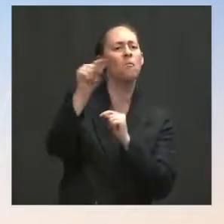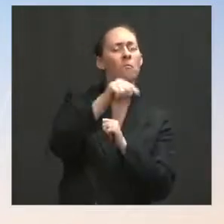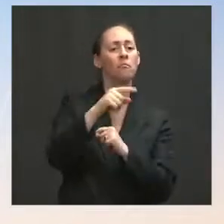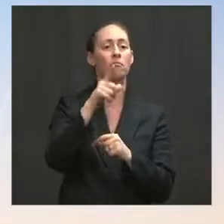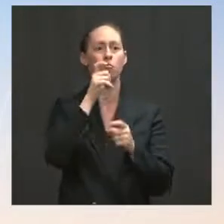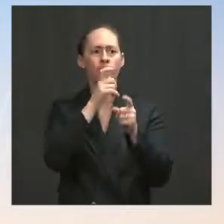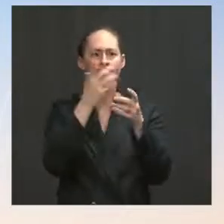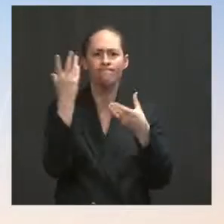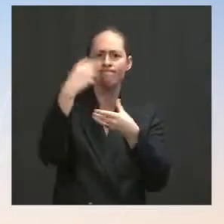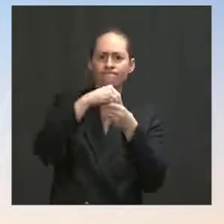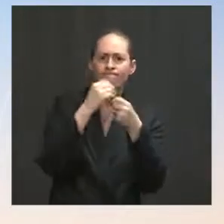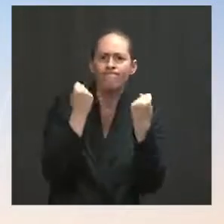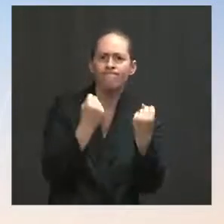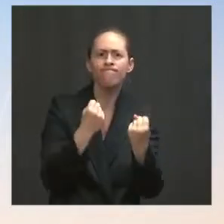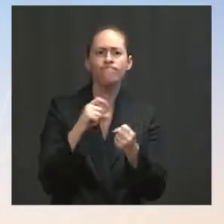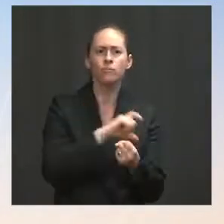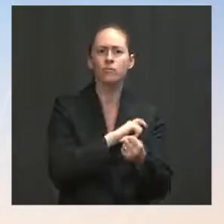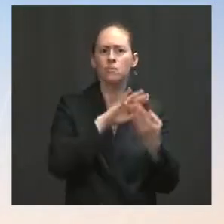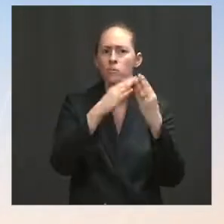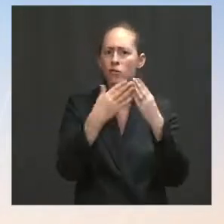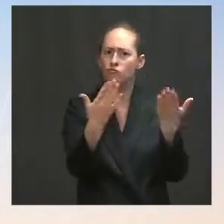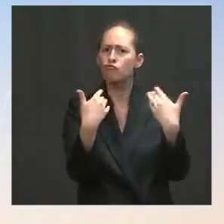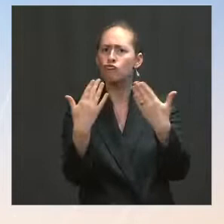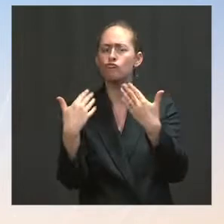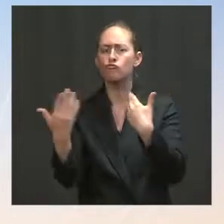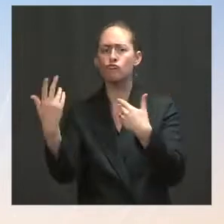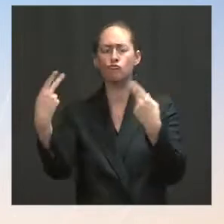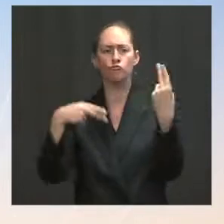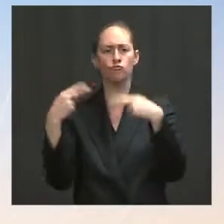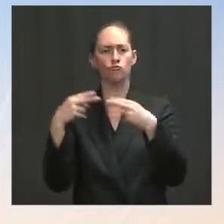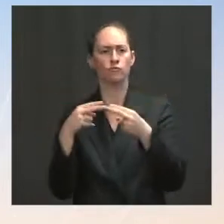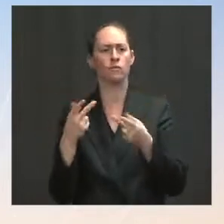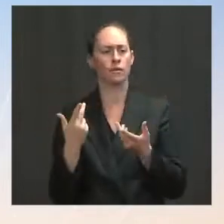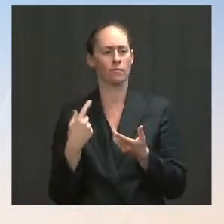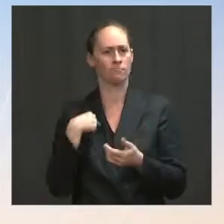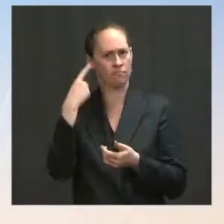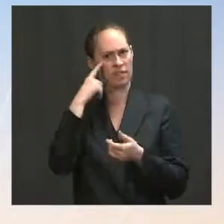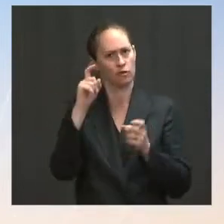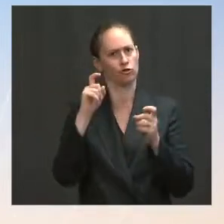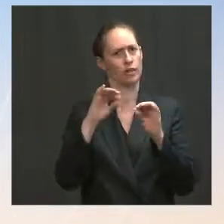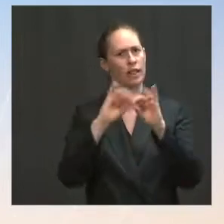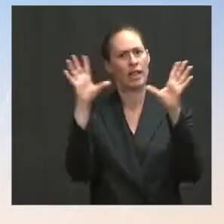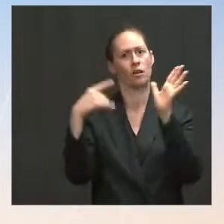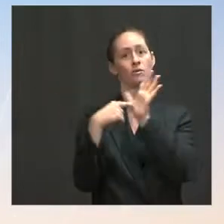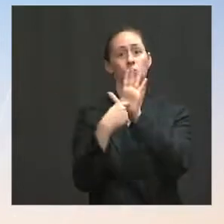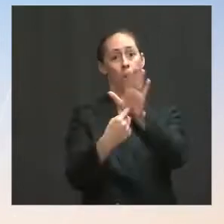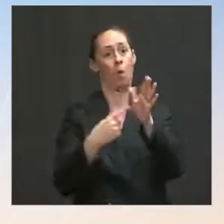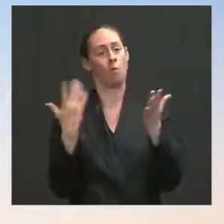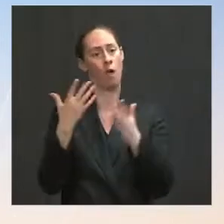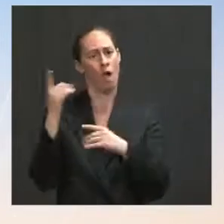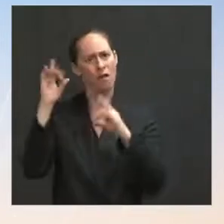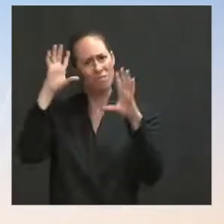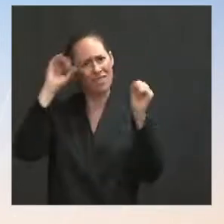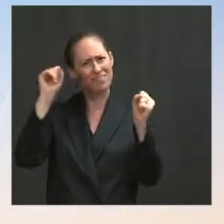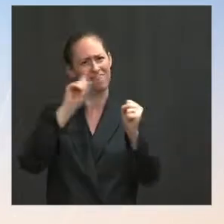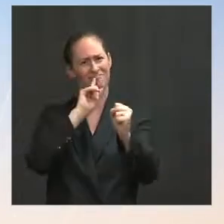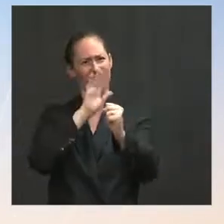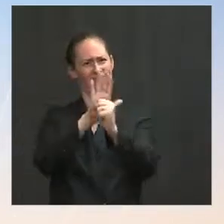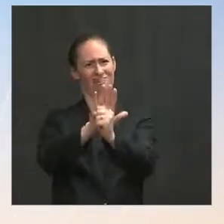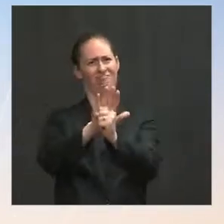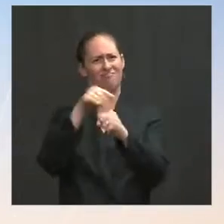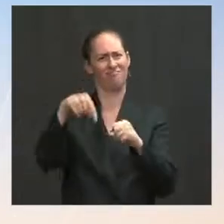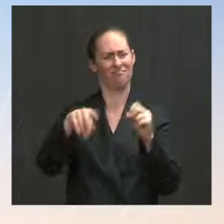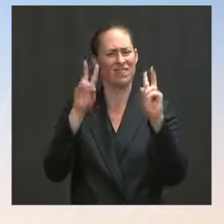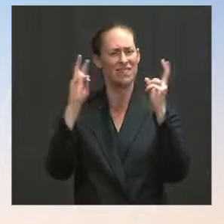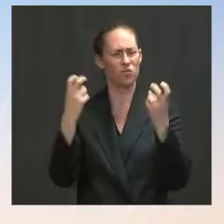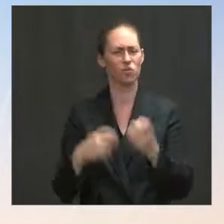in their communities, and certainly should be an indication of his ongoing commitment to this important issue. Go ahead. I wanted to just check in